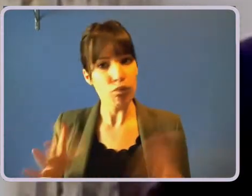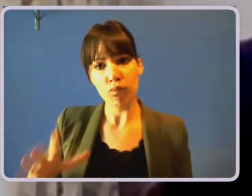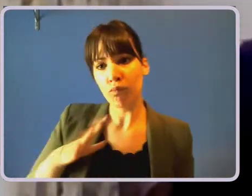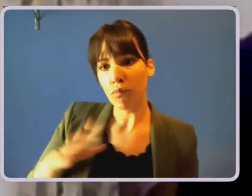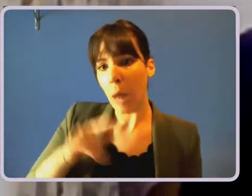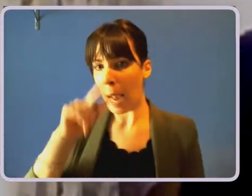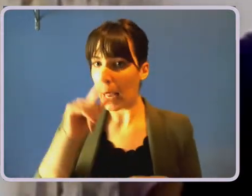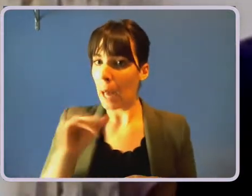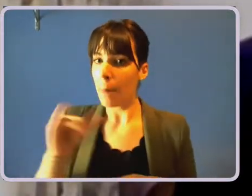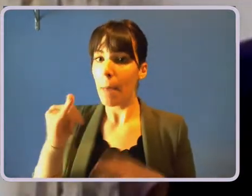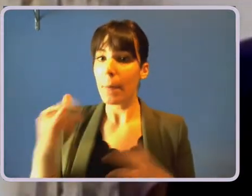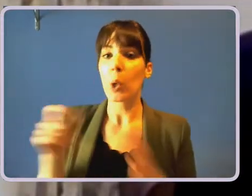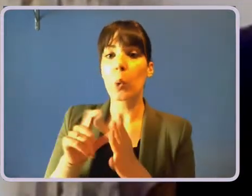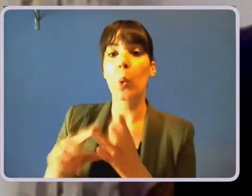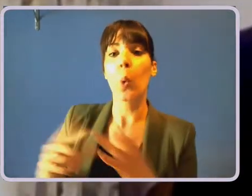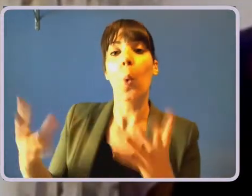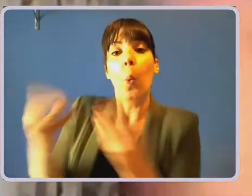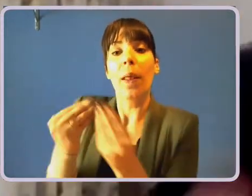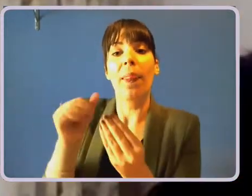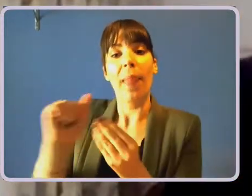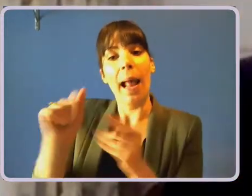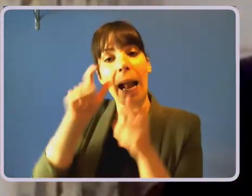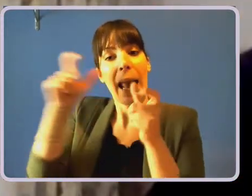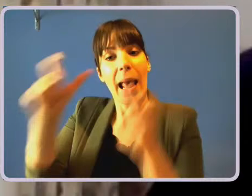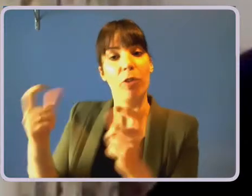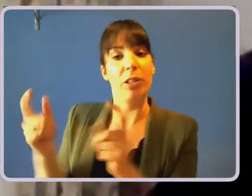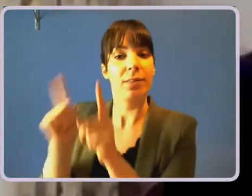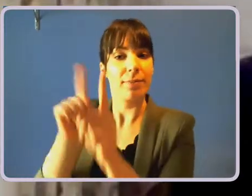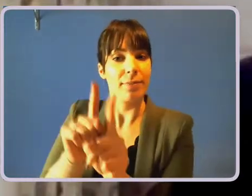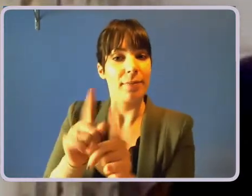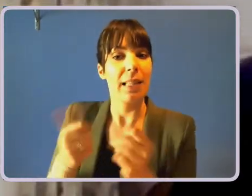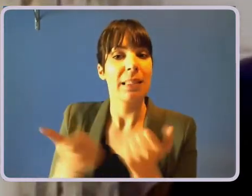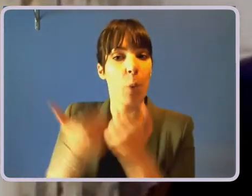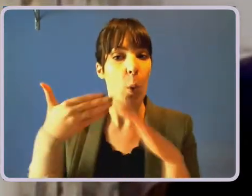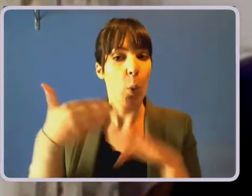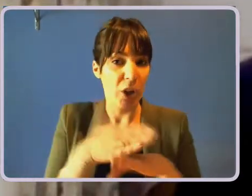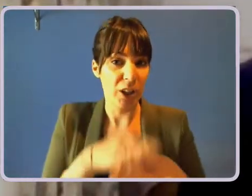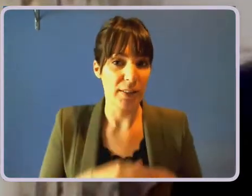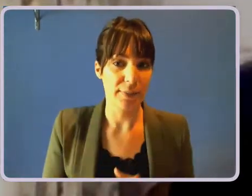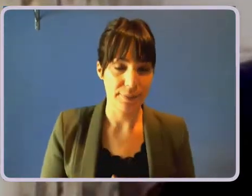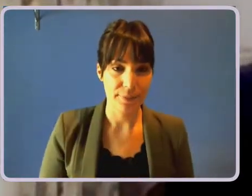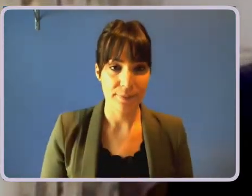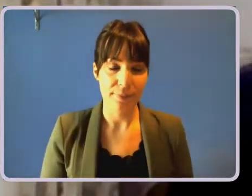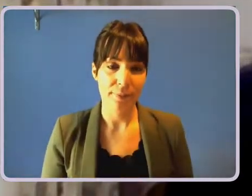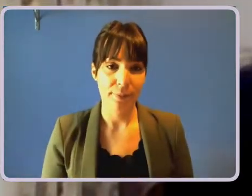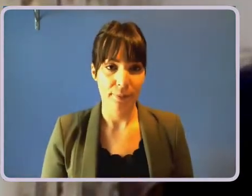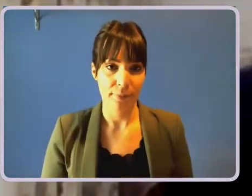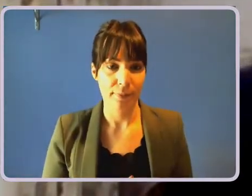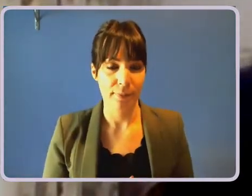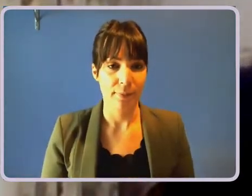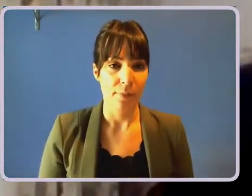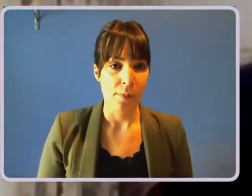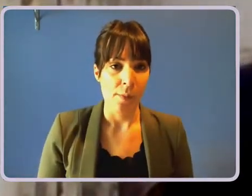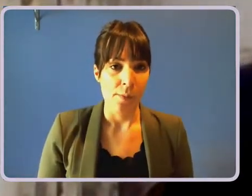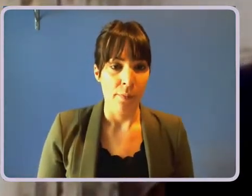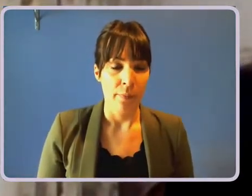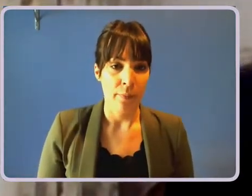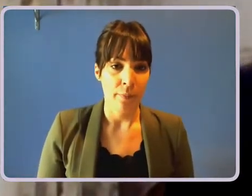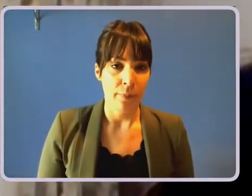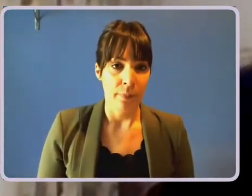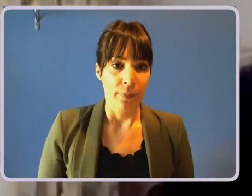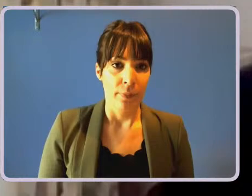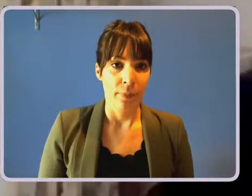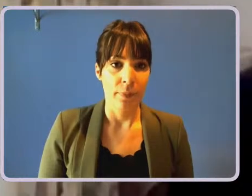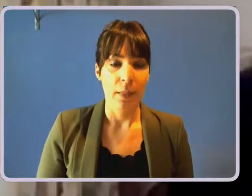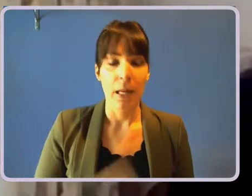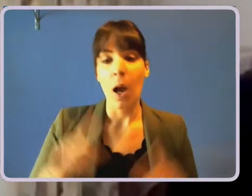support workers. So we're looking at resources for both, and I think I talked about that in my presentation. What we need,